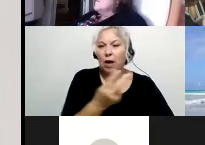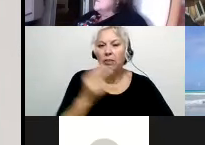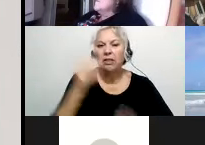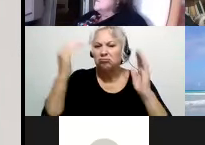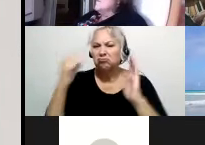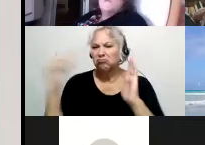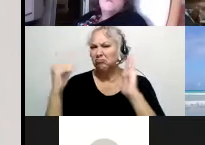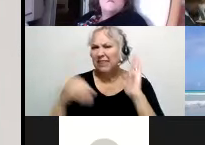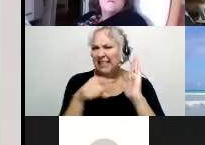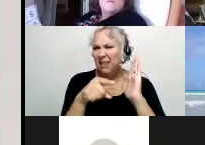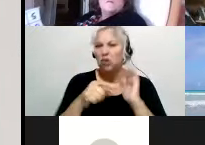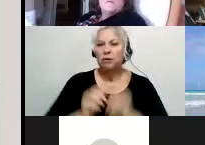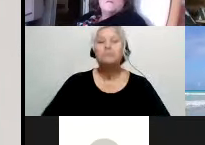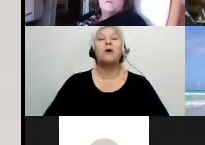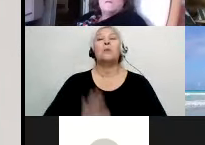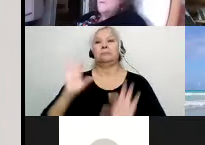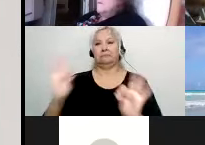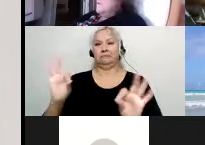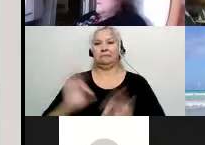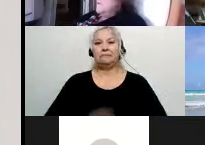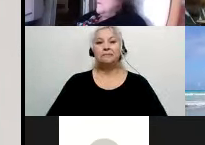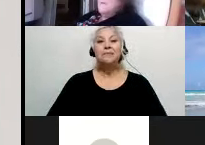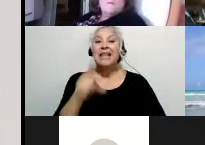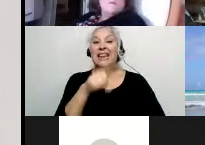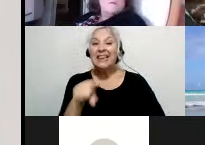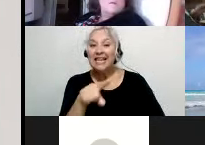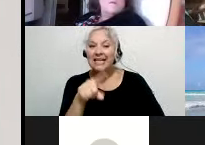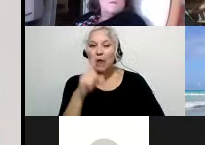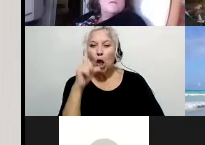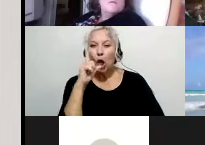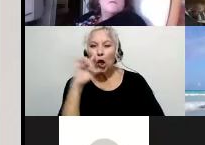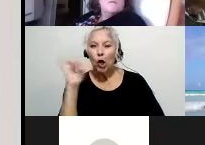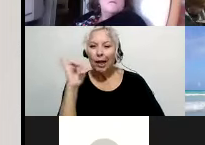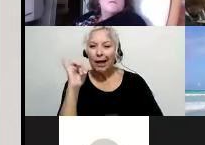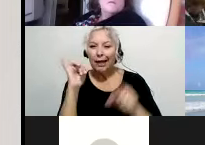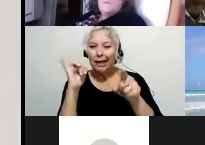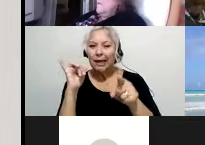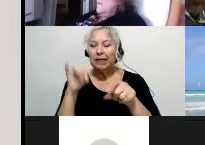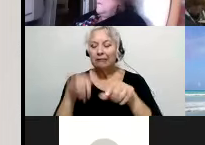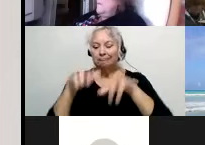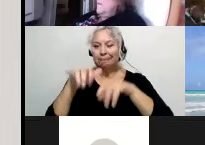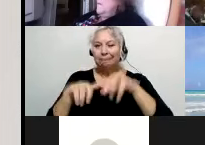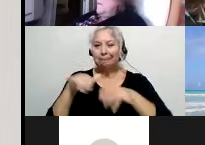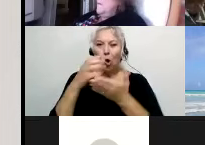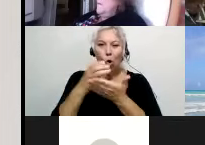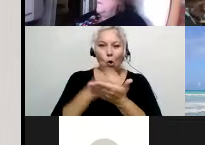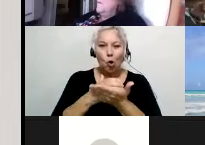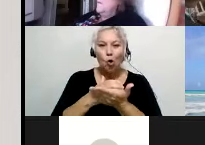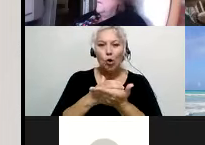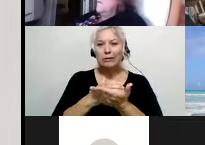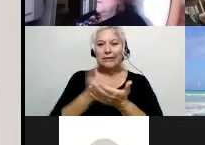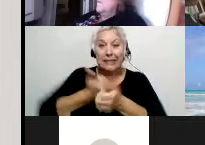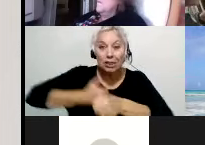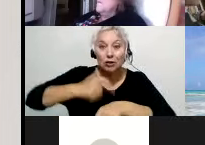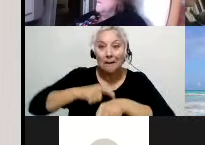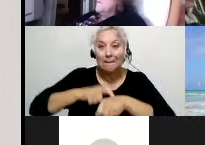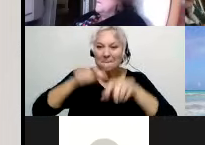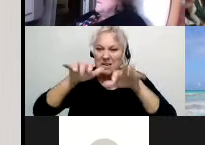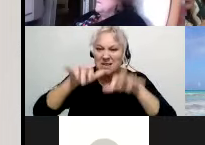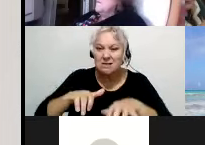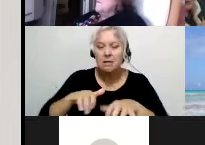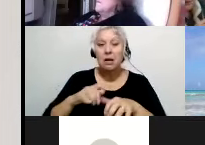in there. Okay. So this is what it would kind of look like. And so they enter in their courses each time. And so